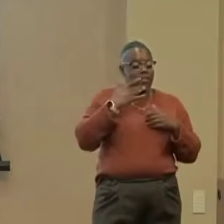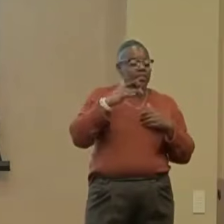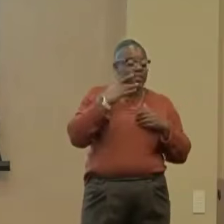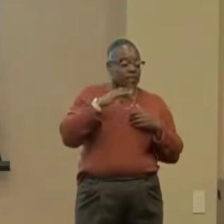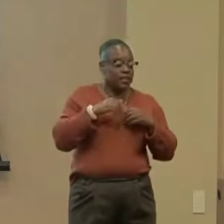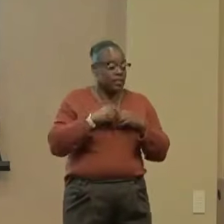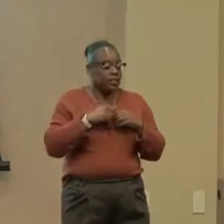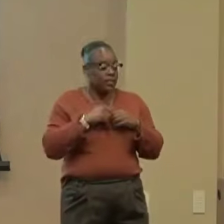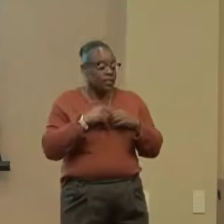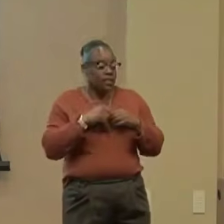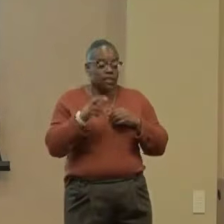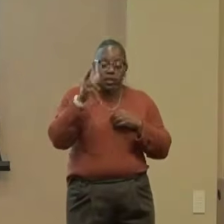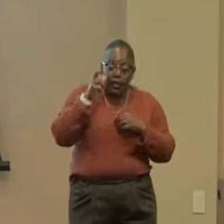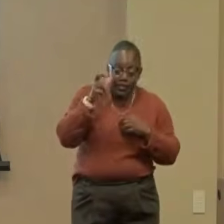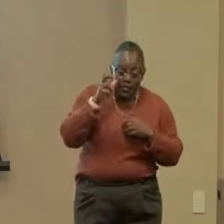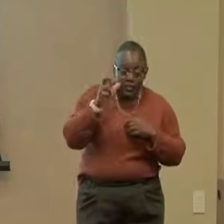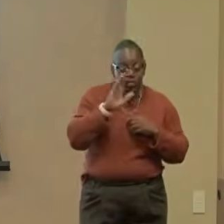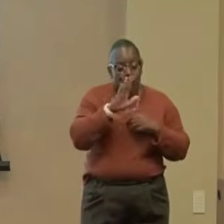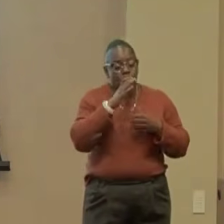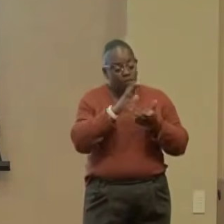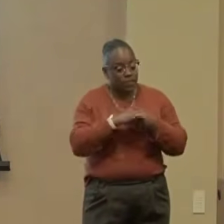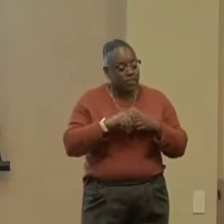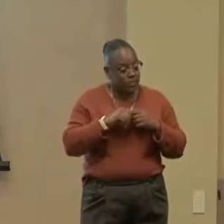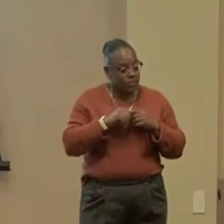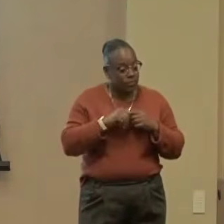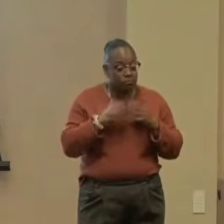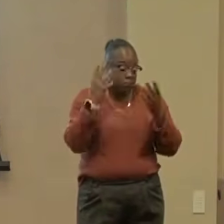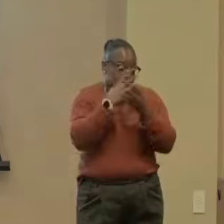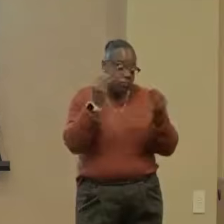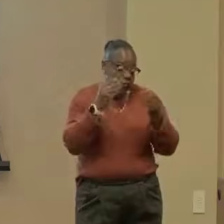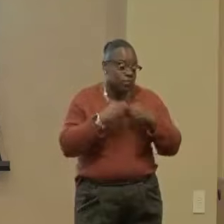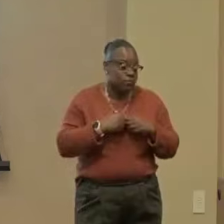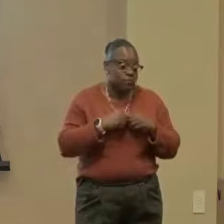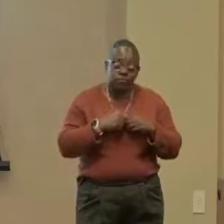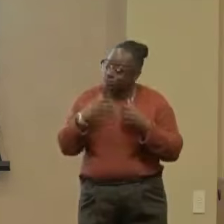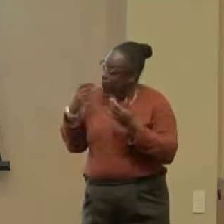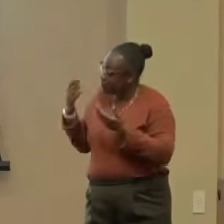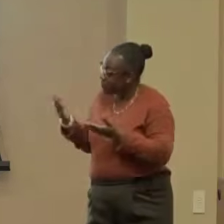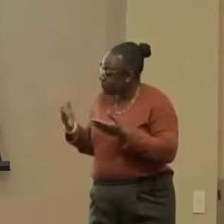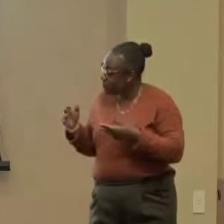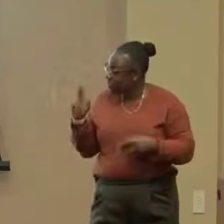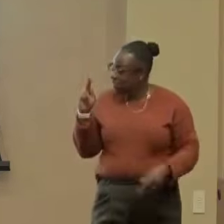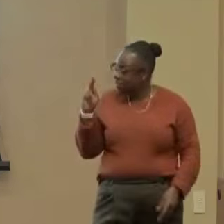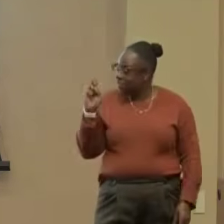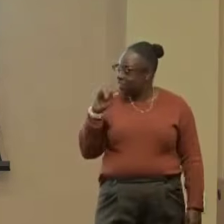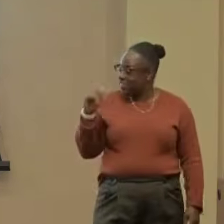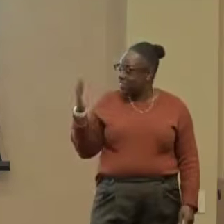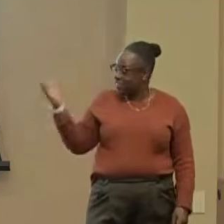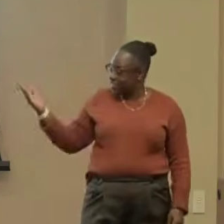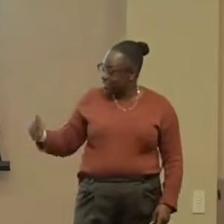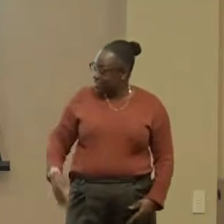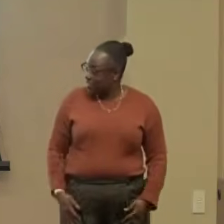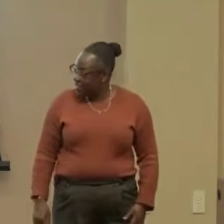but you're listening, and it's beautiful. So Kelly, you're a married lady. I'll let